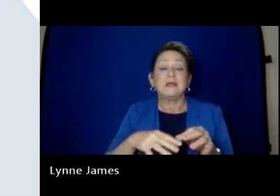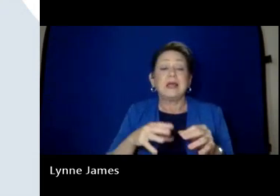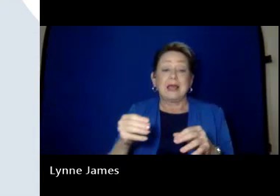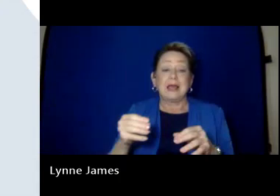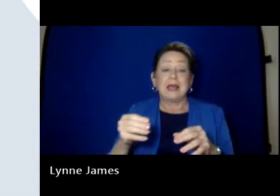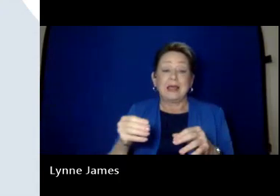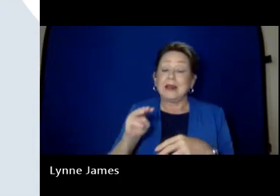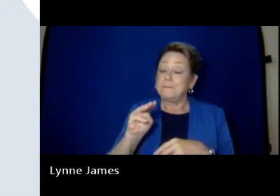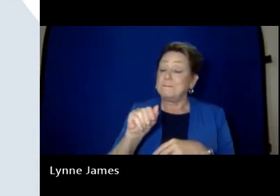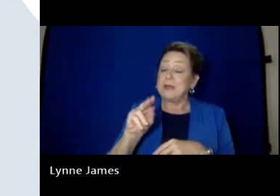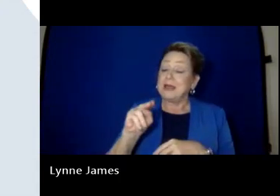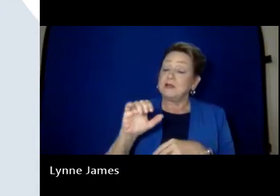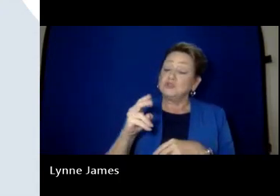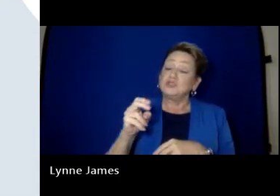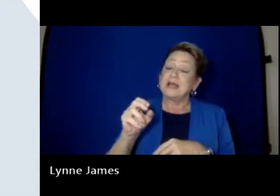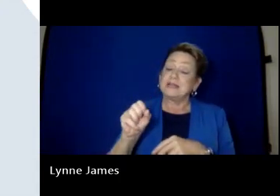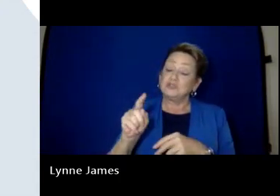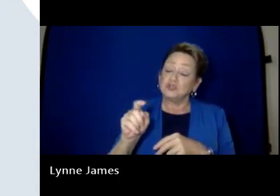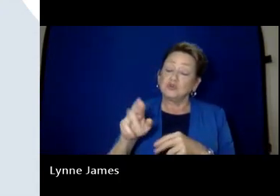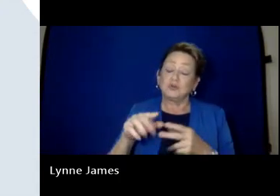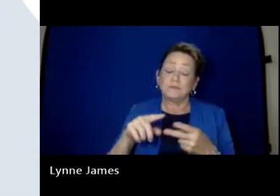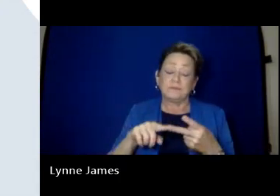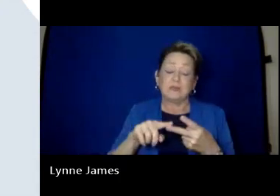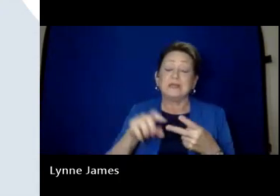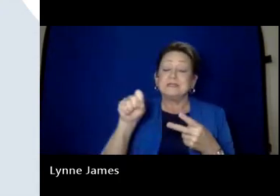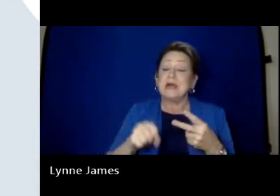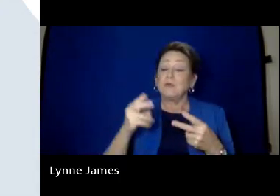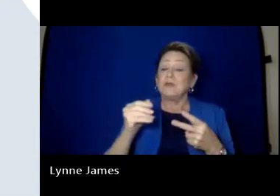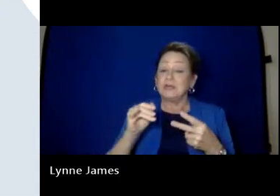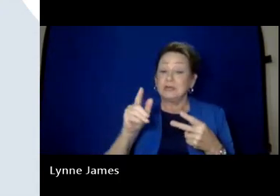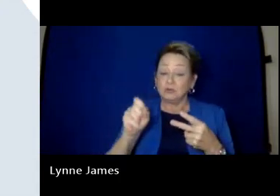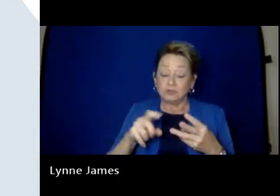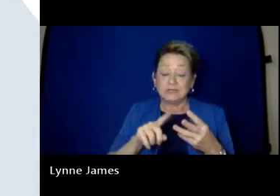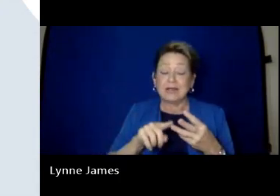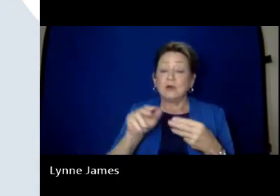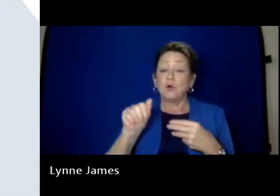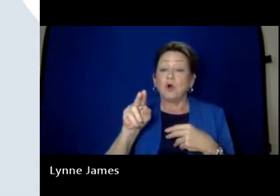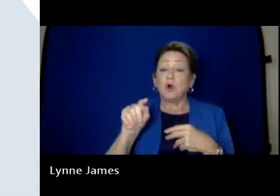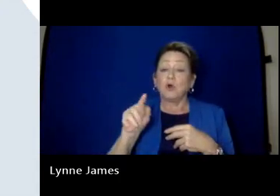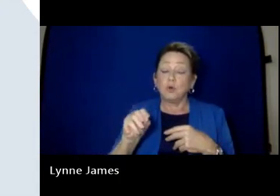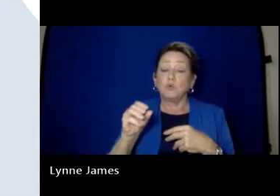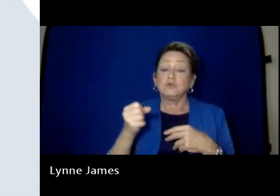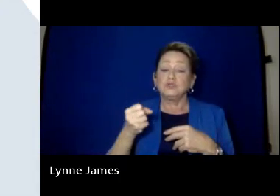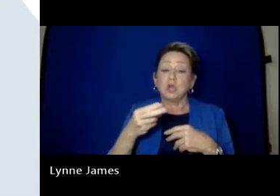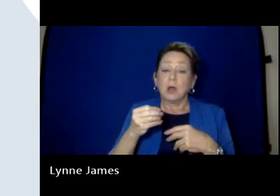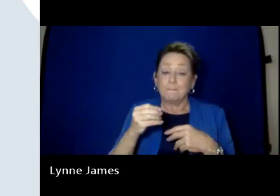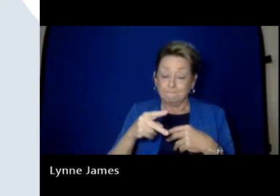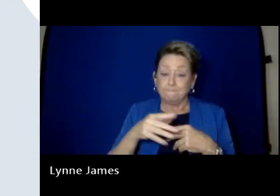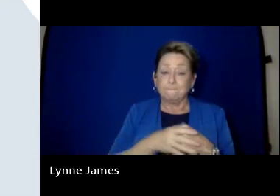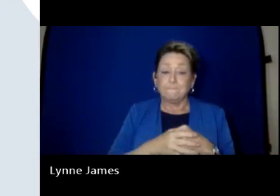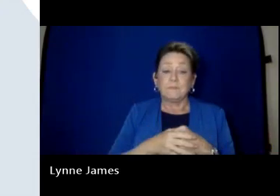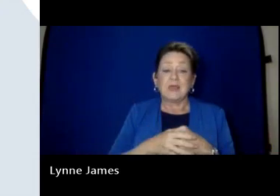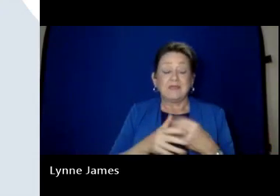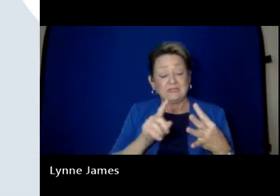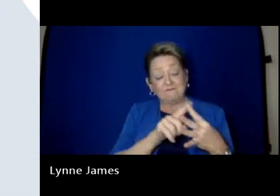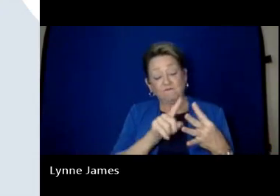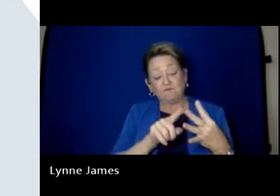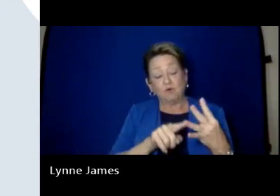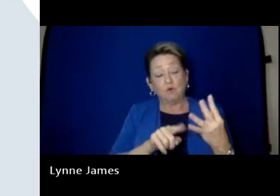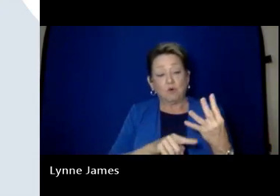processes at Manchester, South Hills Village, South Hills Junction, and the auto shop locations. Additionally, at these